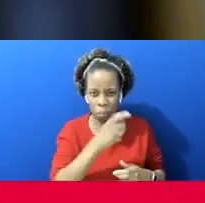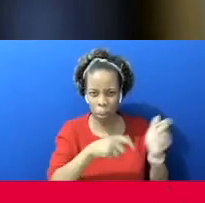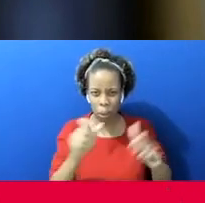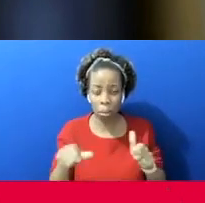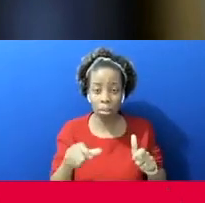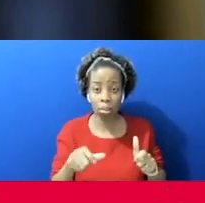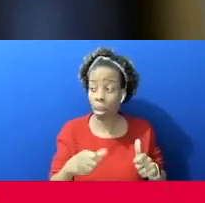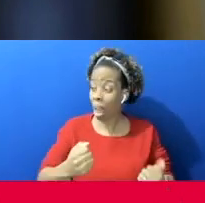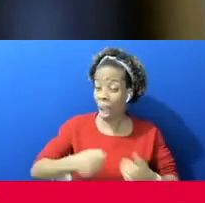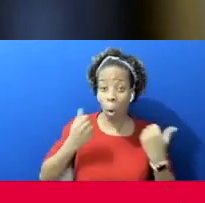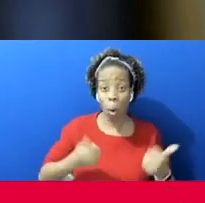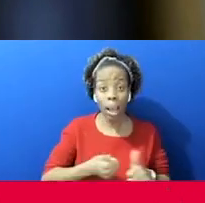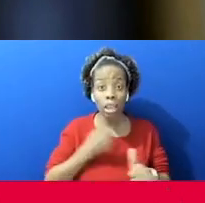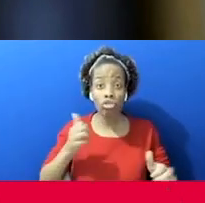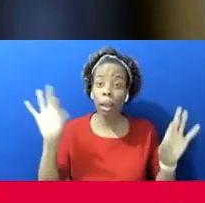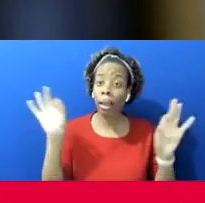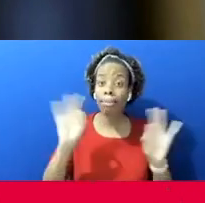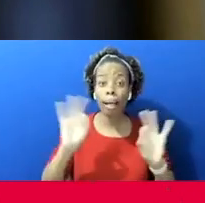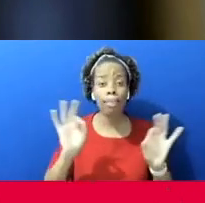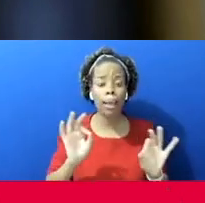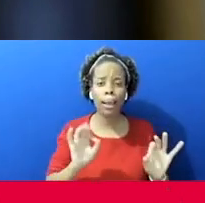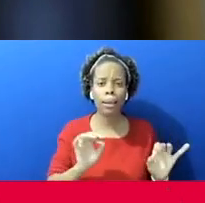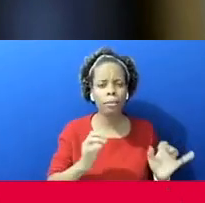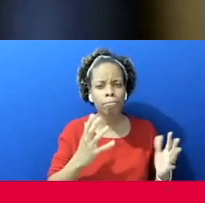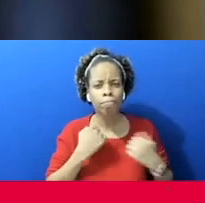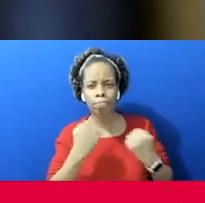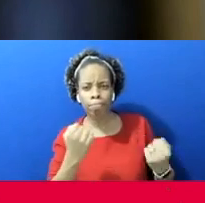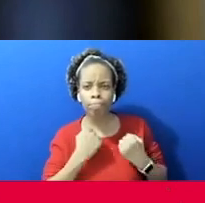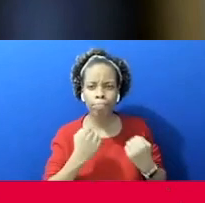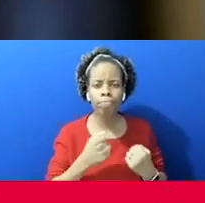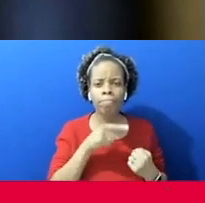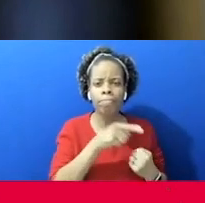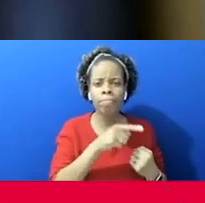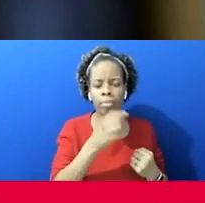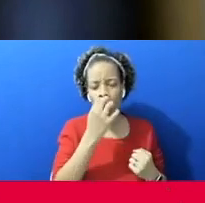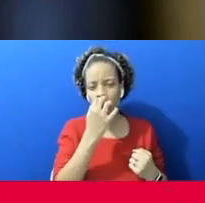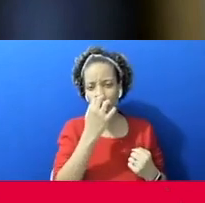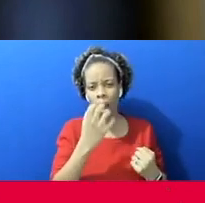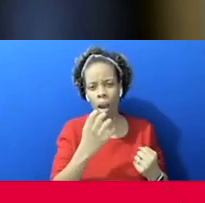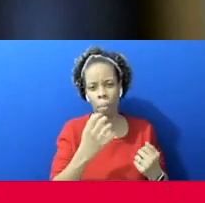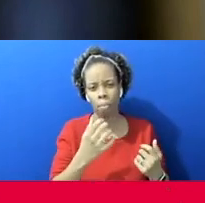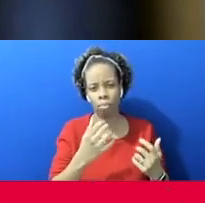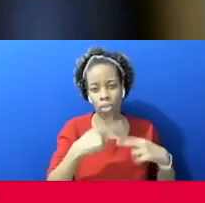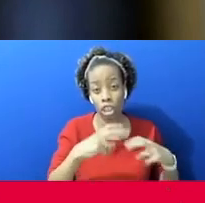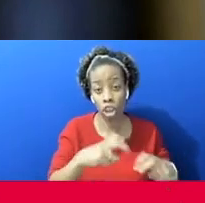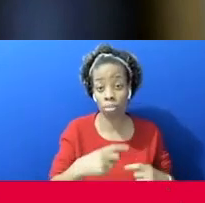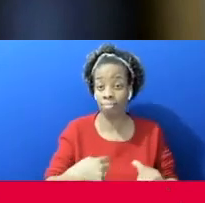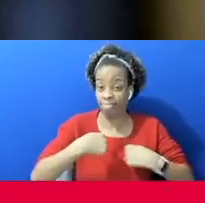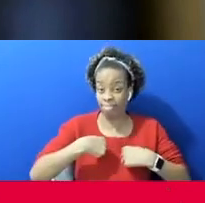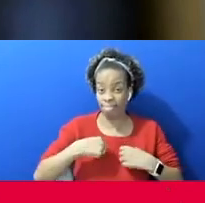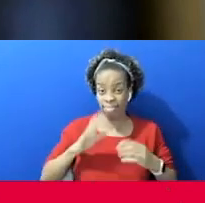each other. Factual research. As a physical oceanographer, we get so much research funding to